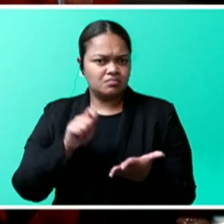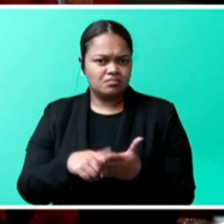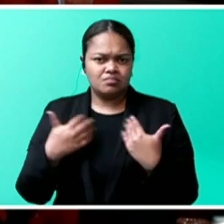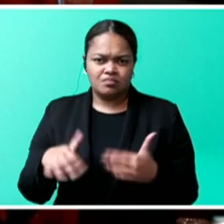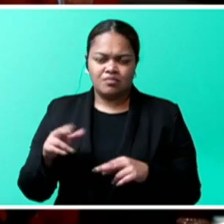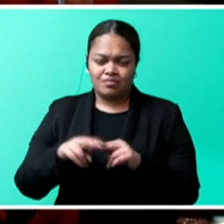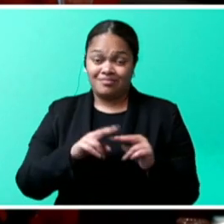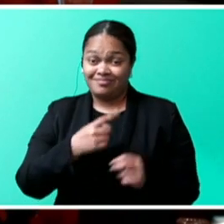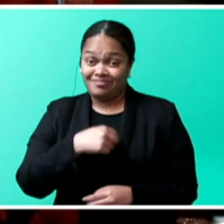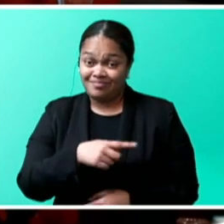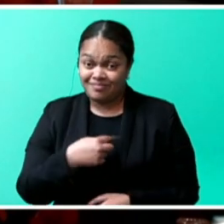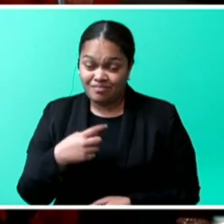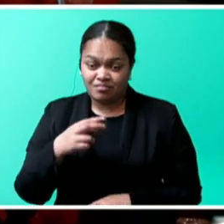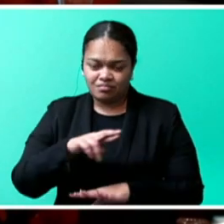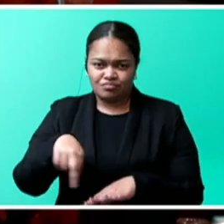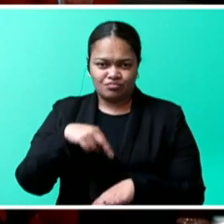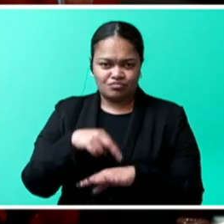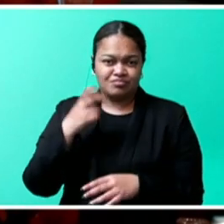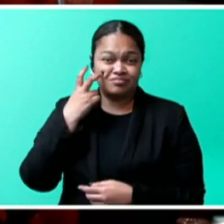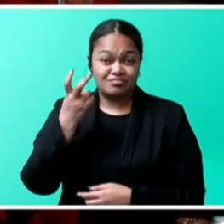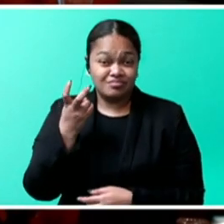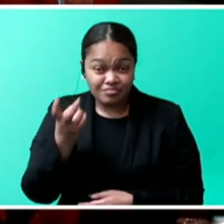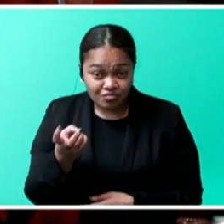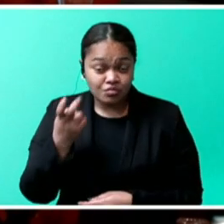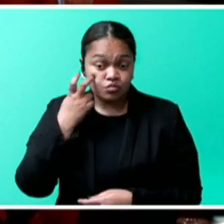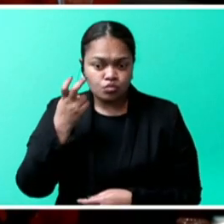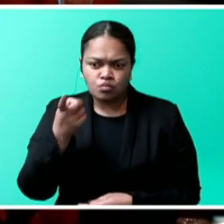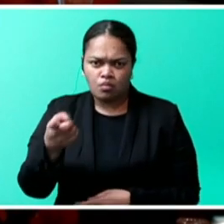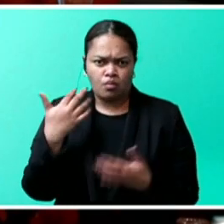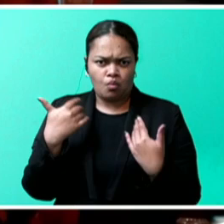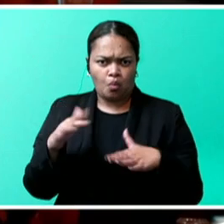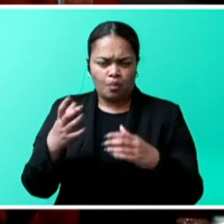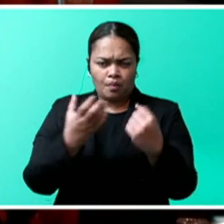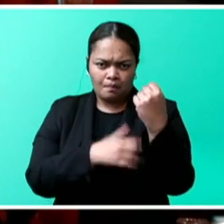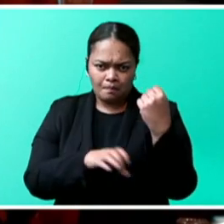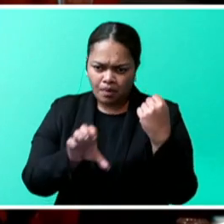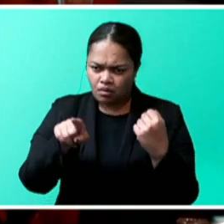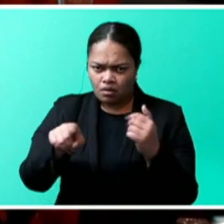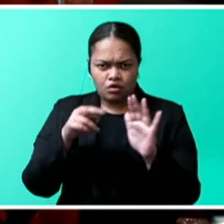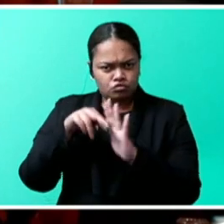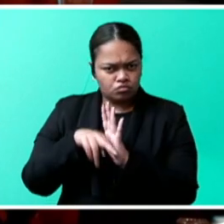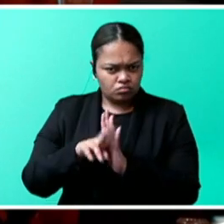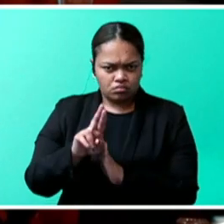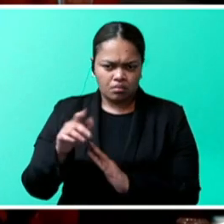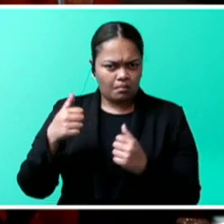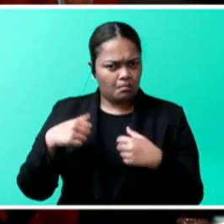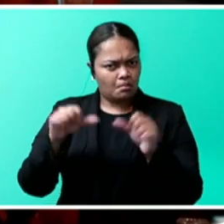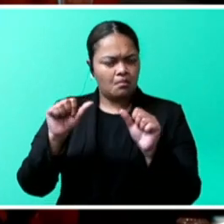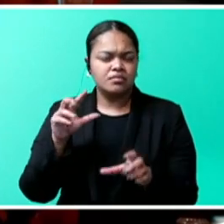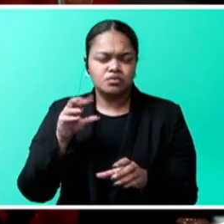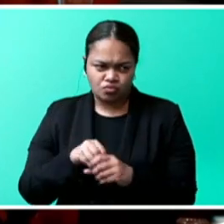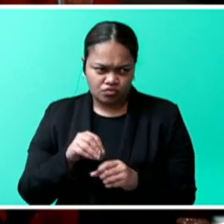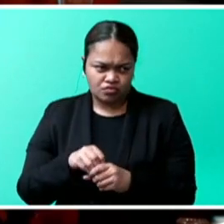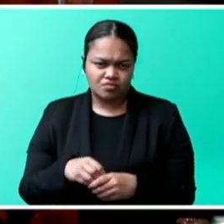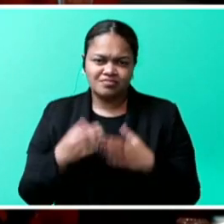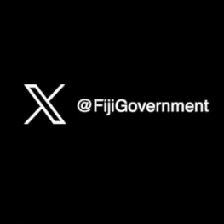commitment to regional tourism and tourism that is empowering, resilient, prosperous, and inclusive. Thank you, Mr.